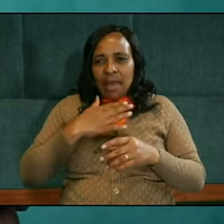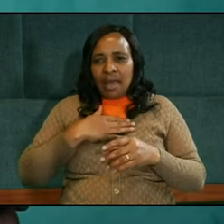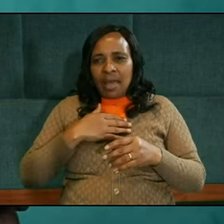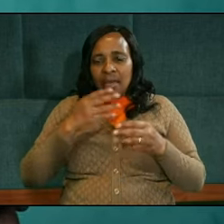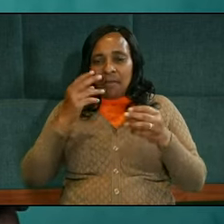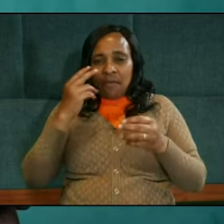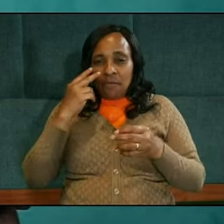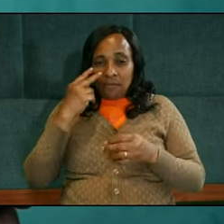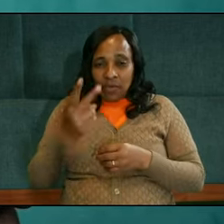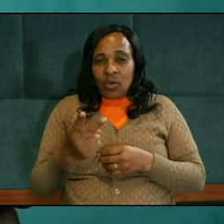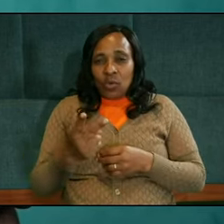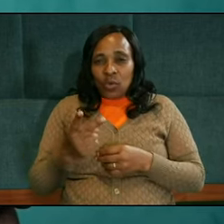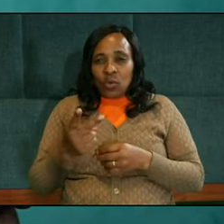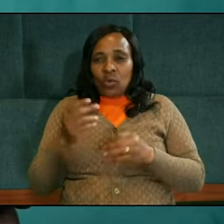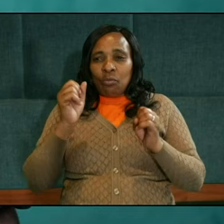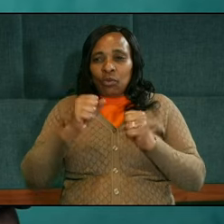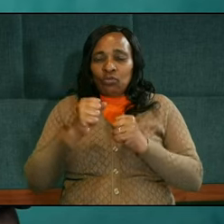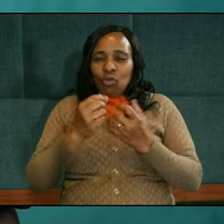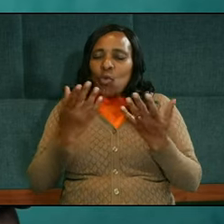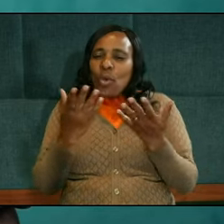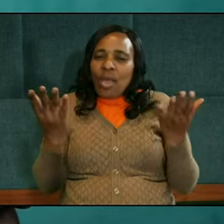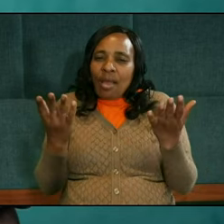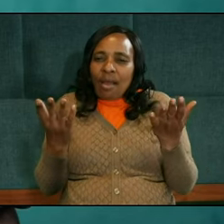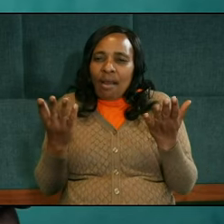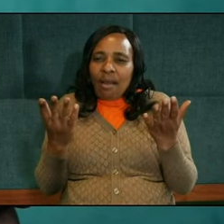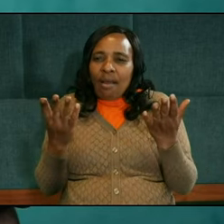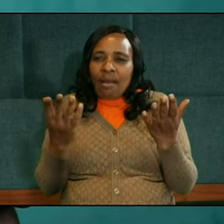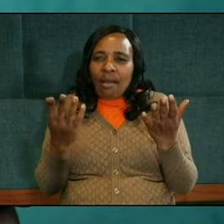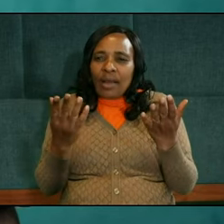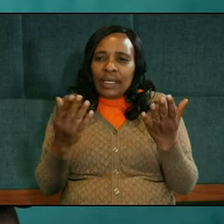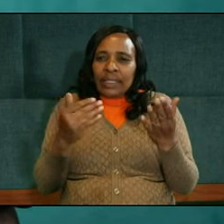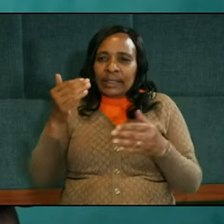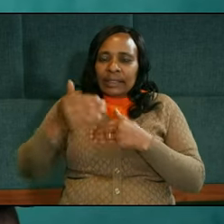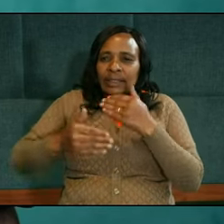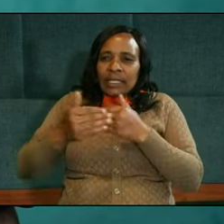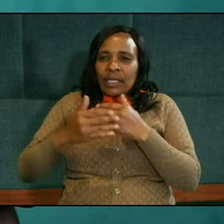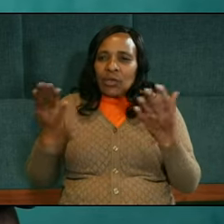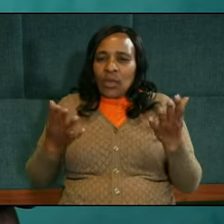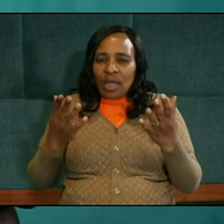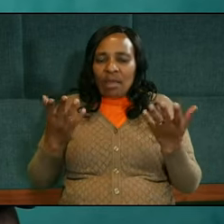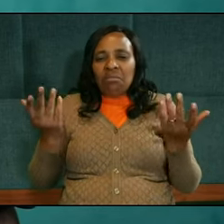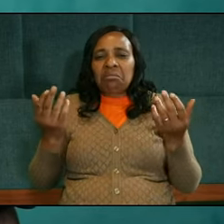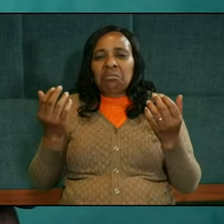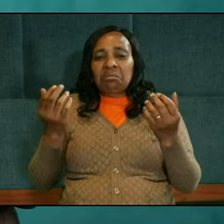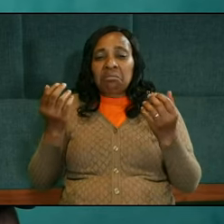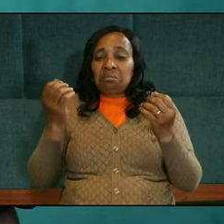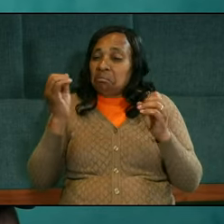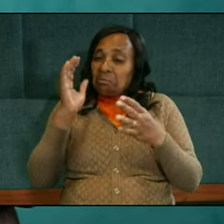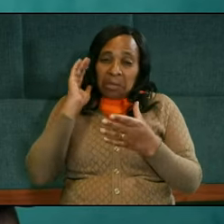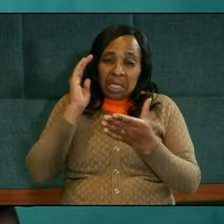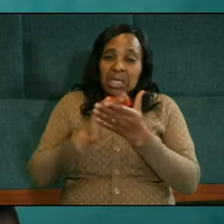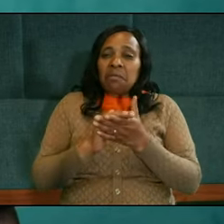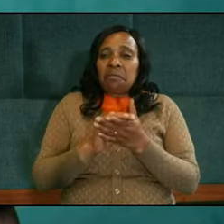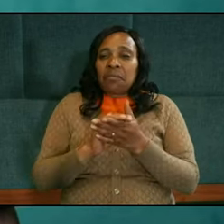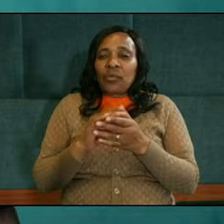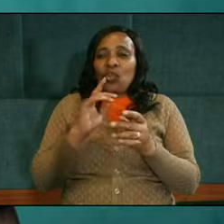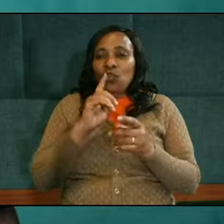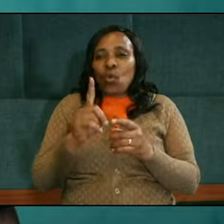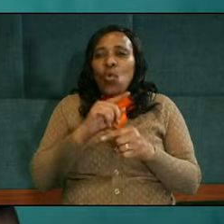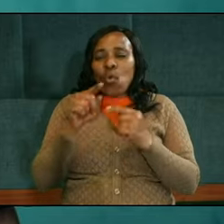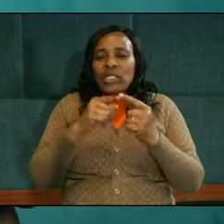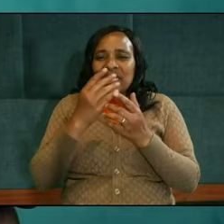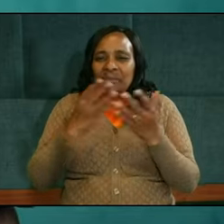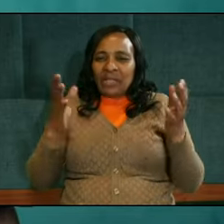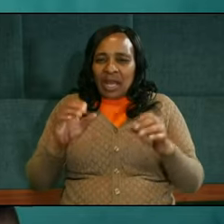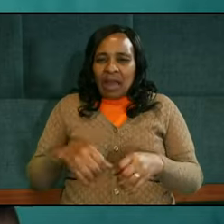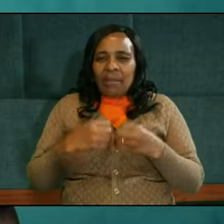of view, they tend to fall in the side where they don't believe that they exist, you see. And so when something